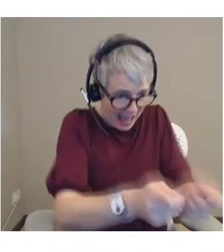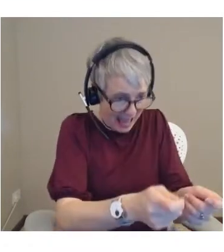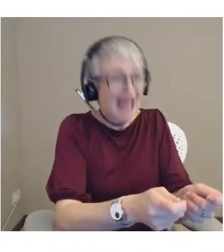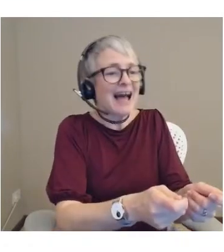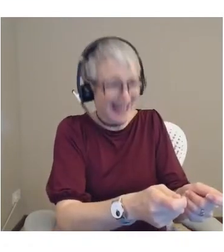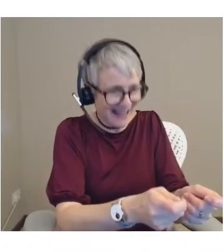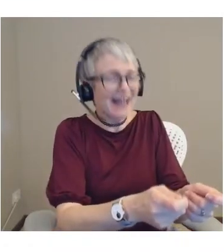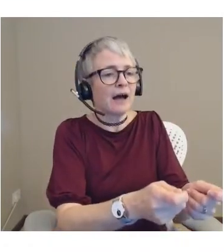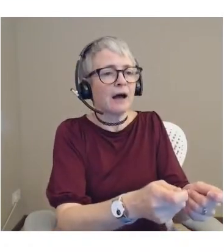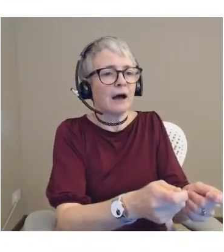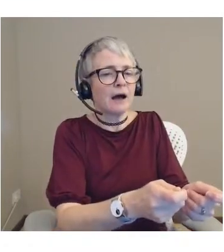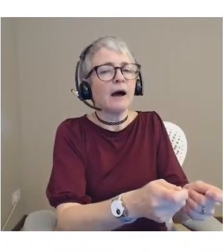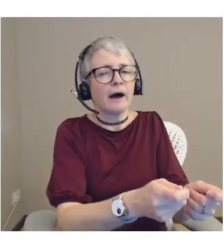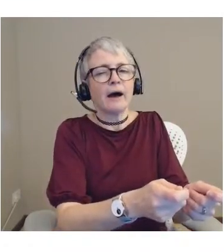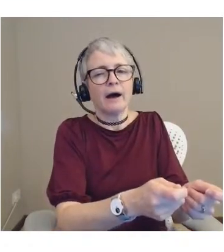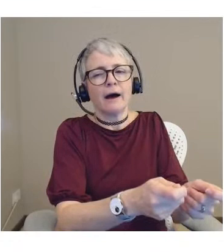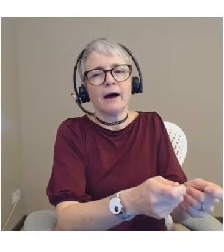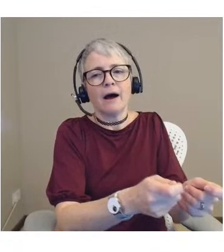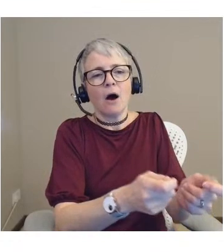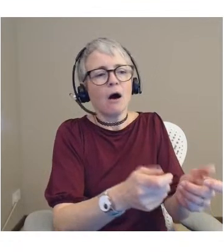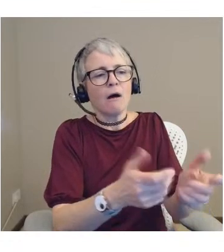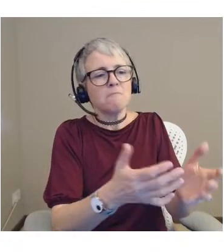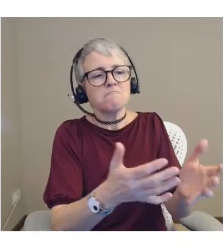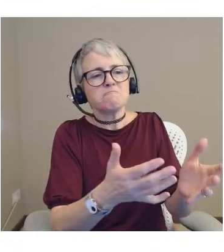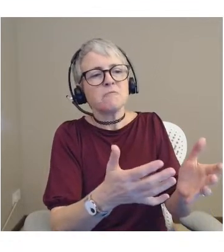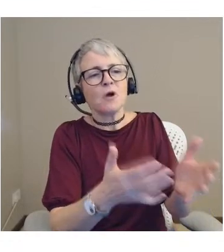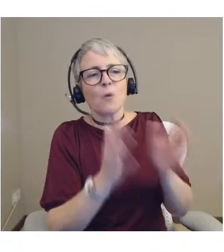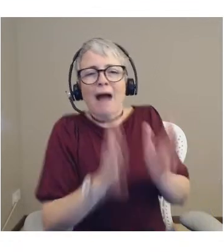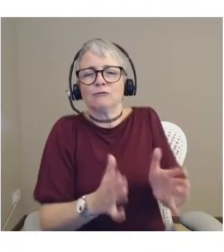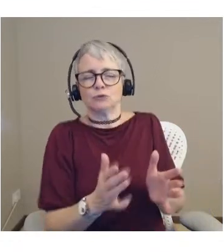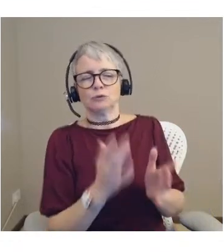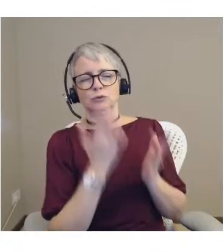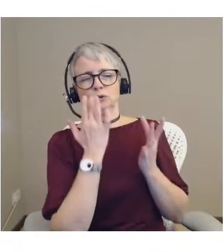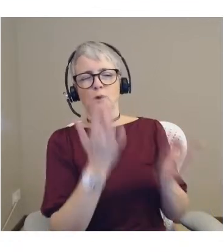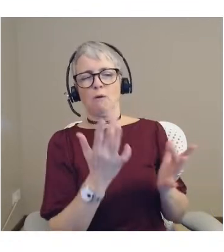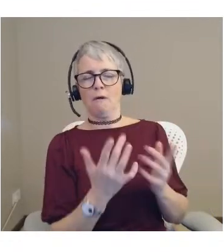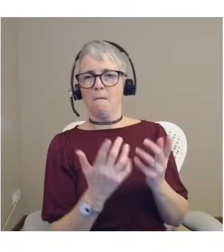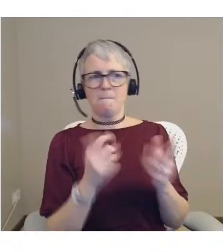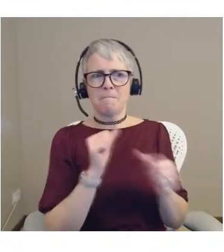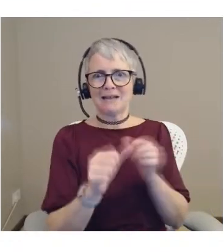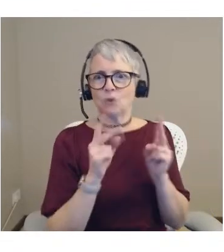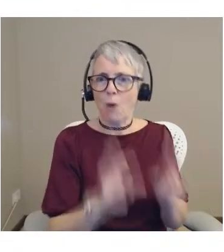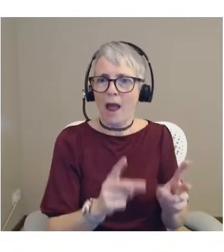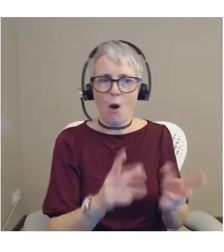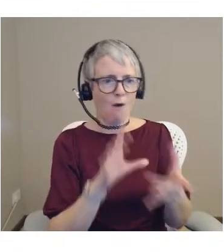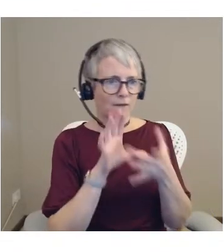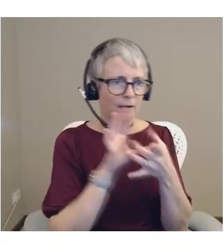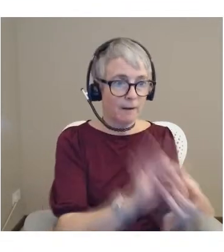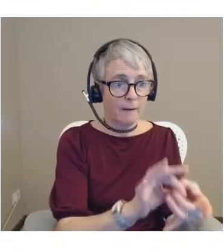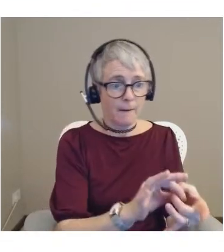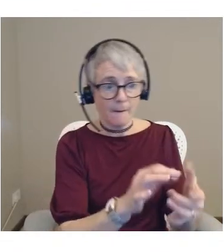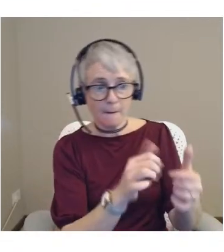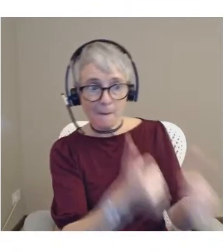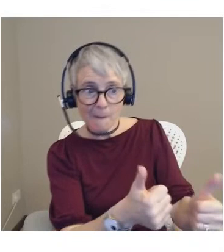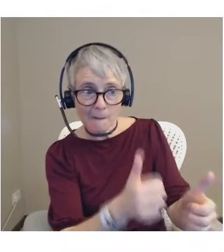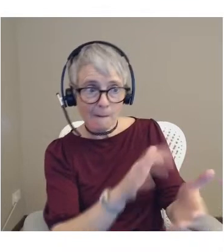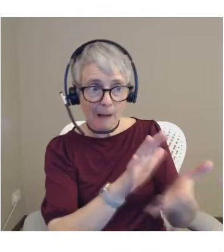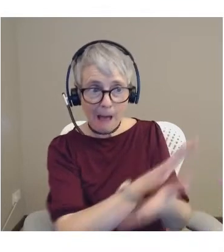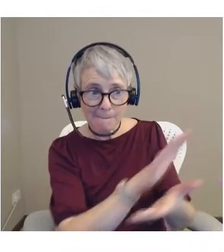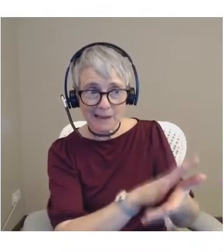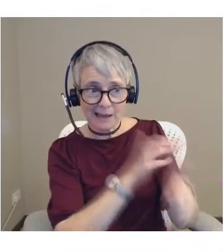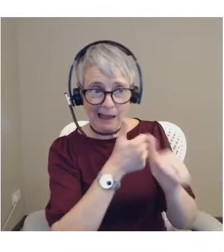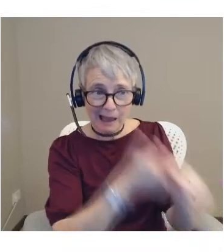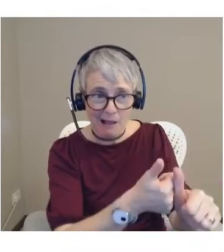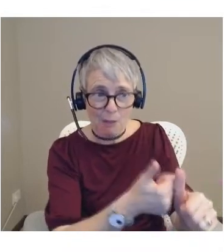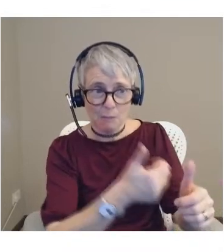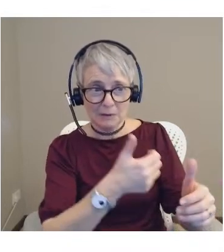in an organisation that wants to share devices with people, how are you going to reach them? What needs are they going to have? How are you going to support them once it's been handed over? Often those are the questions that